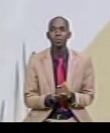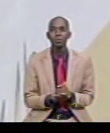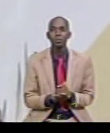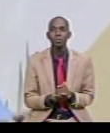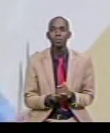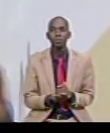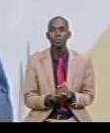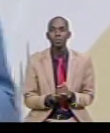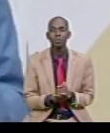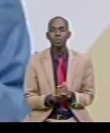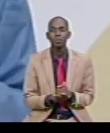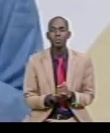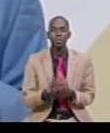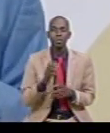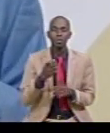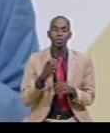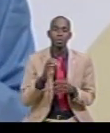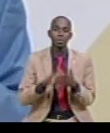chapter